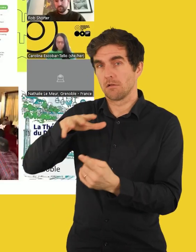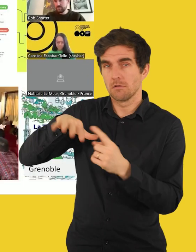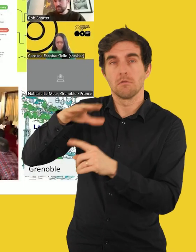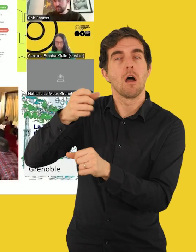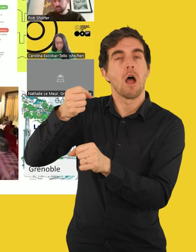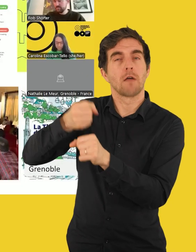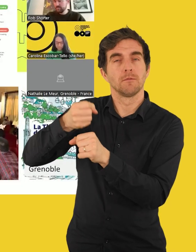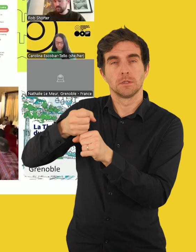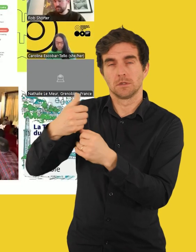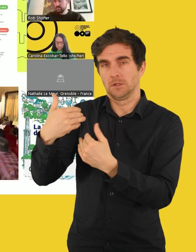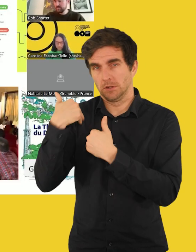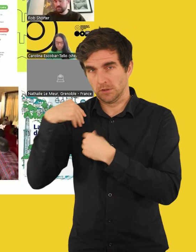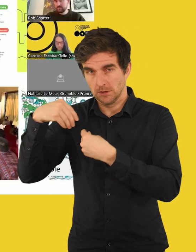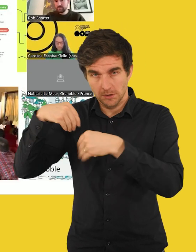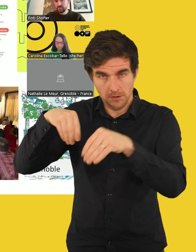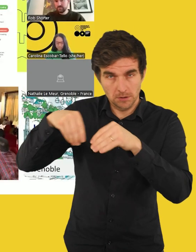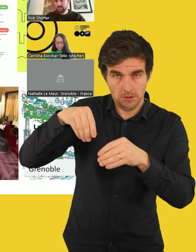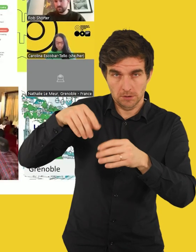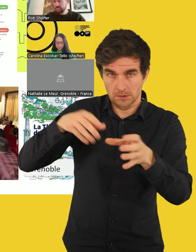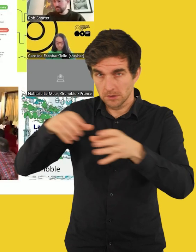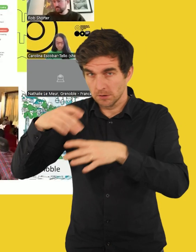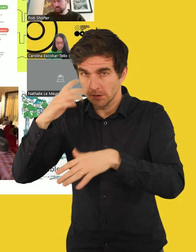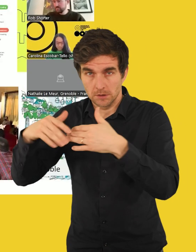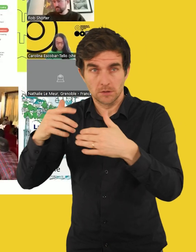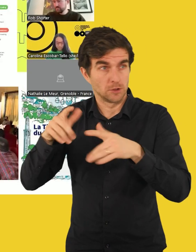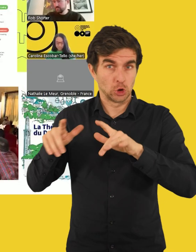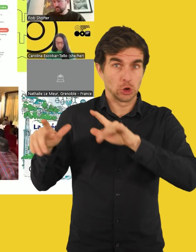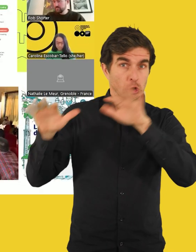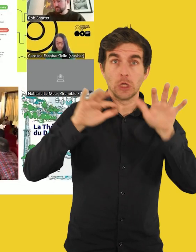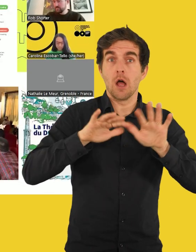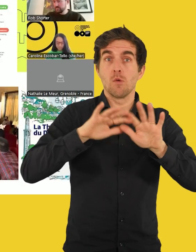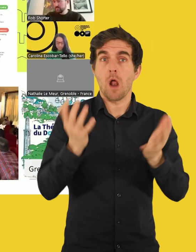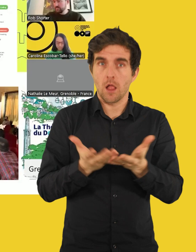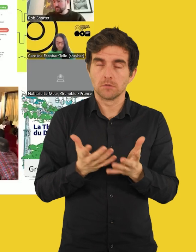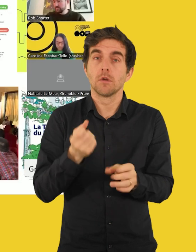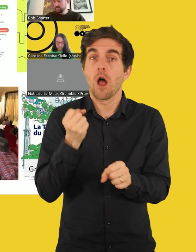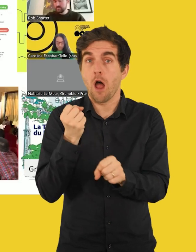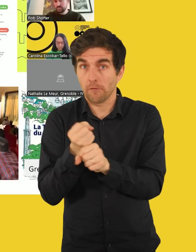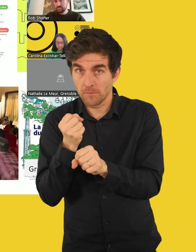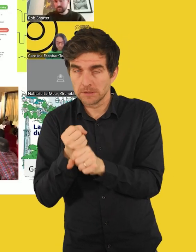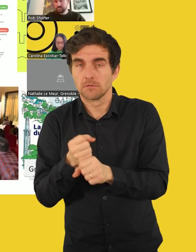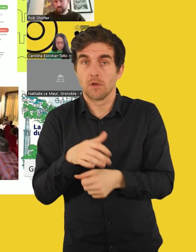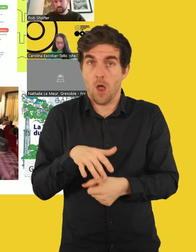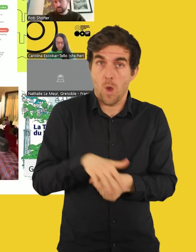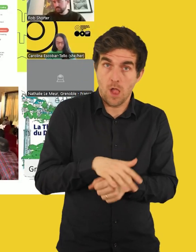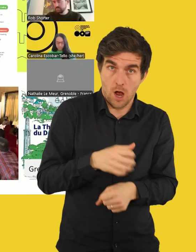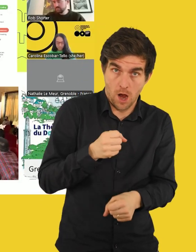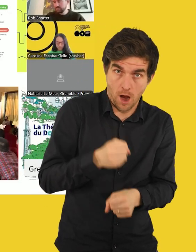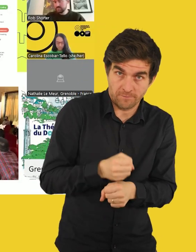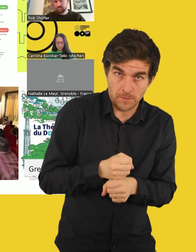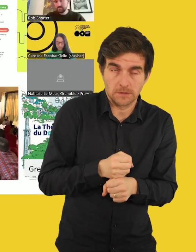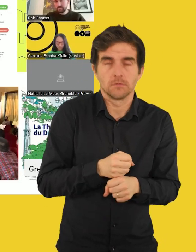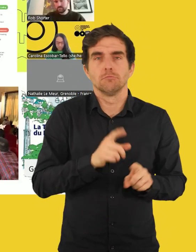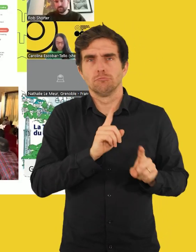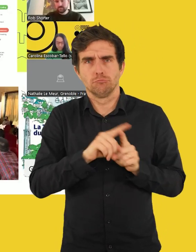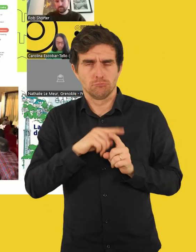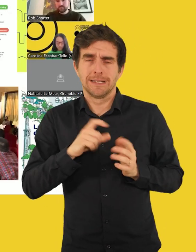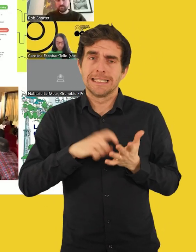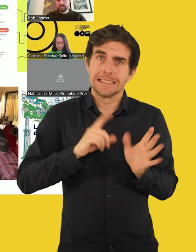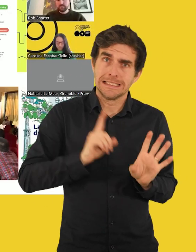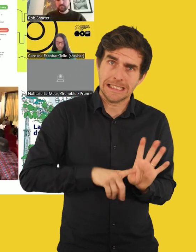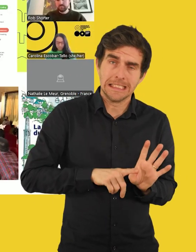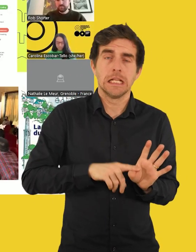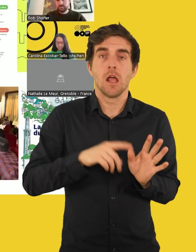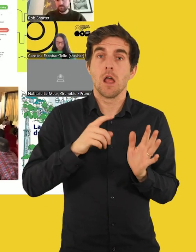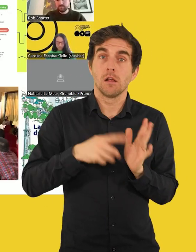with city and regional municipal government. It's been happening all over the world. Governments and local governments were one of the first to say, can